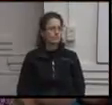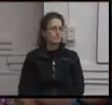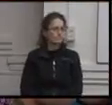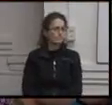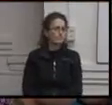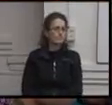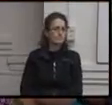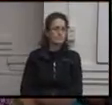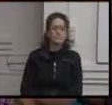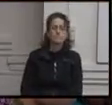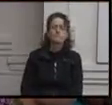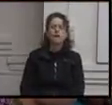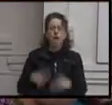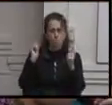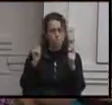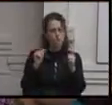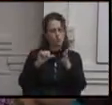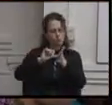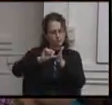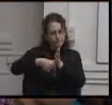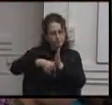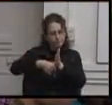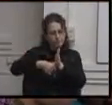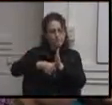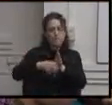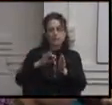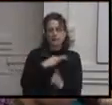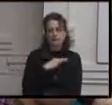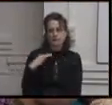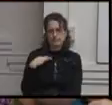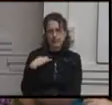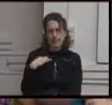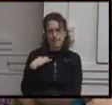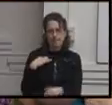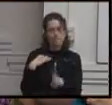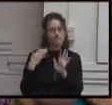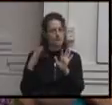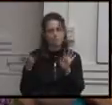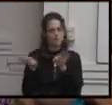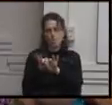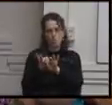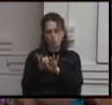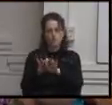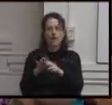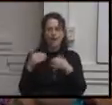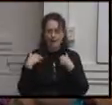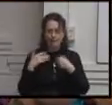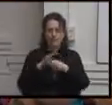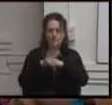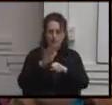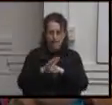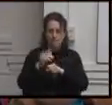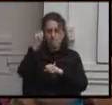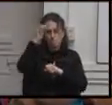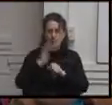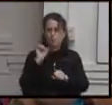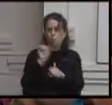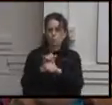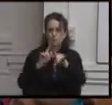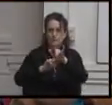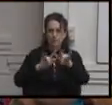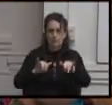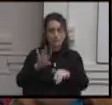said about this manpower, where they have a full crew of 7. That's 7 people to try